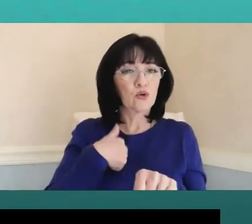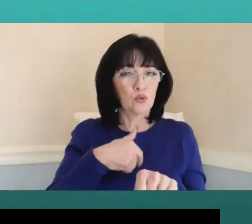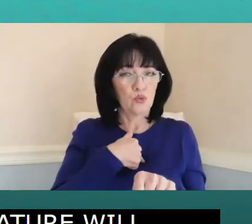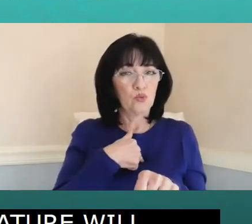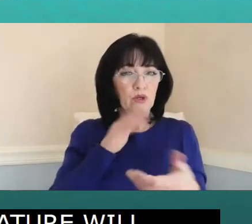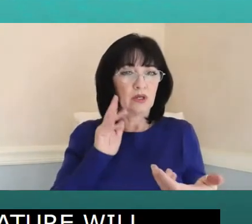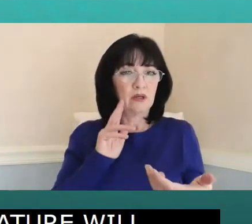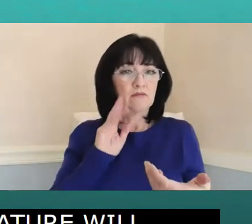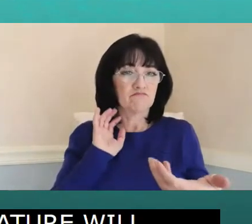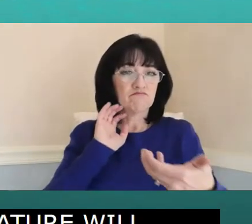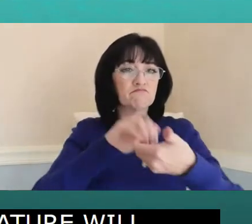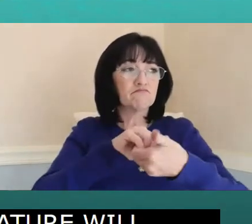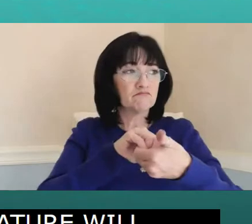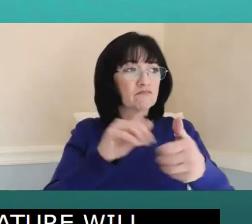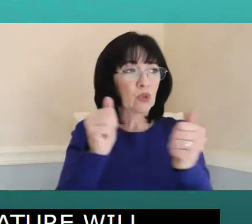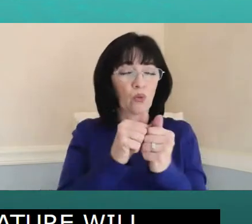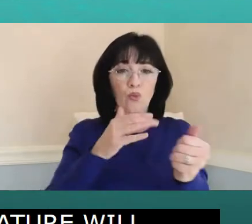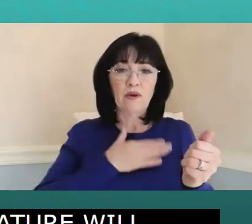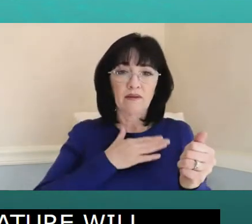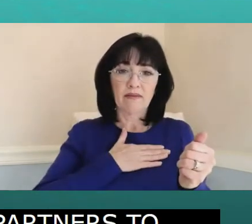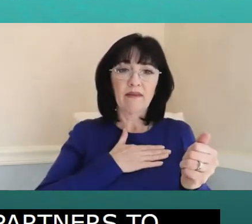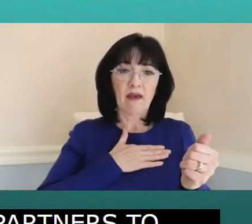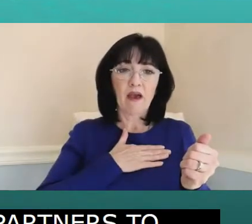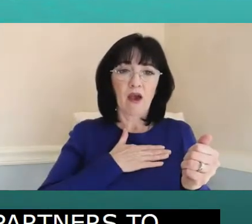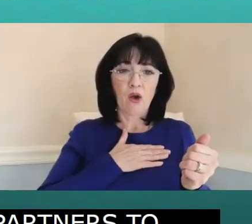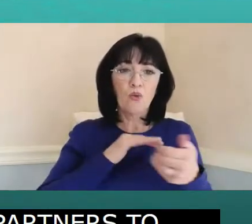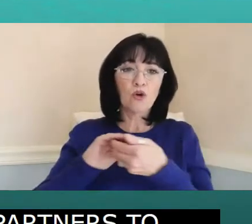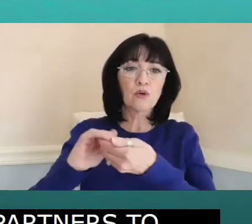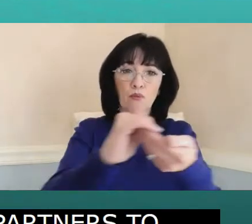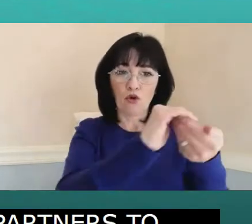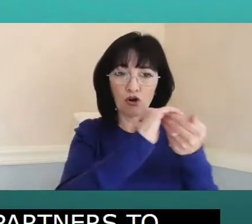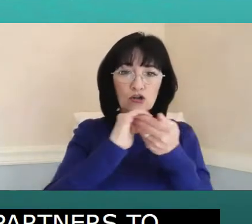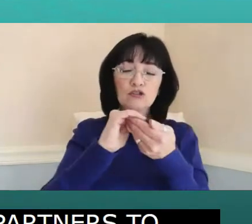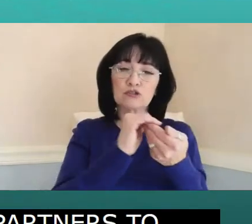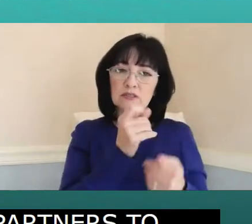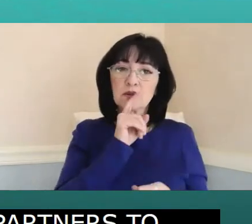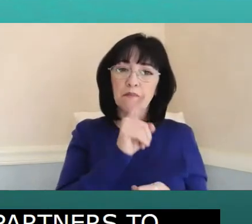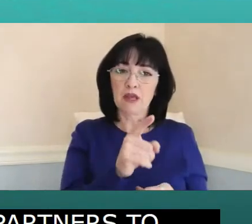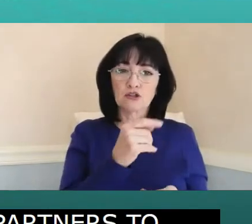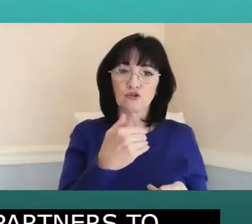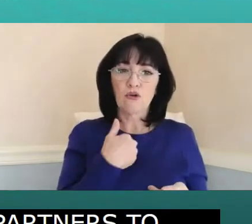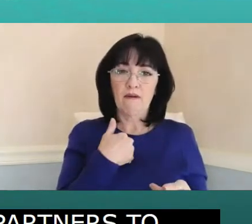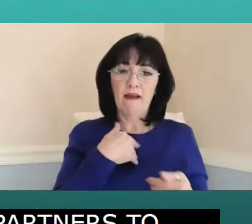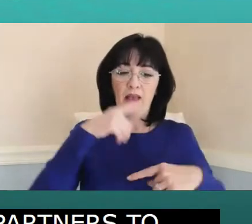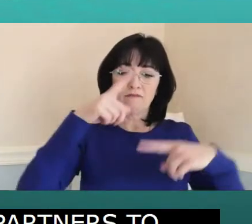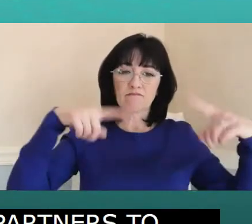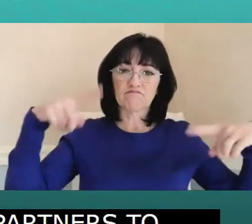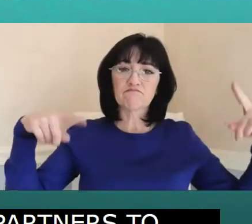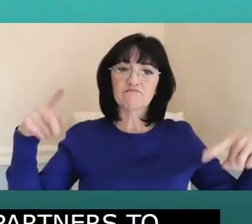partners to make sure that those options are available in different languages.